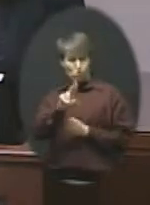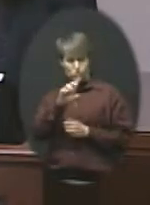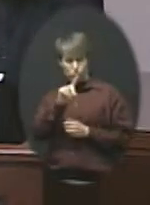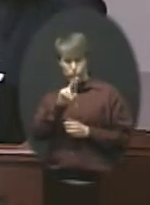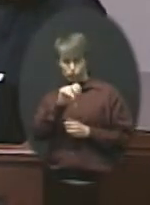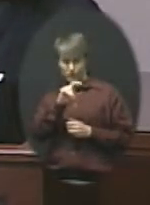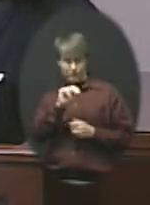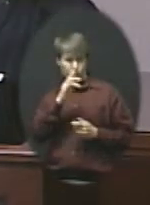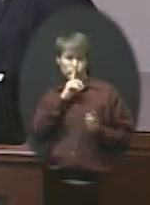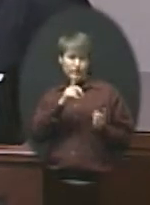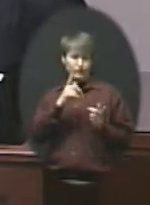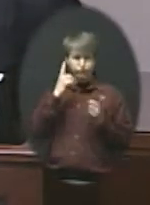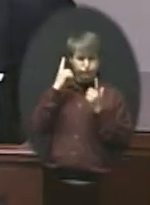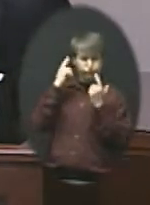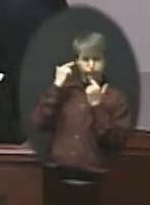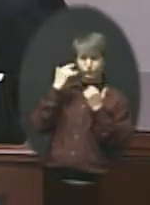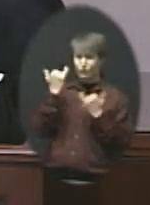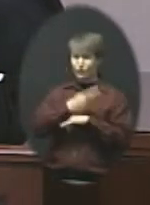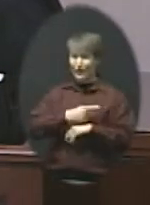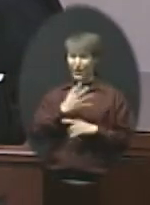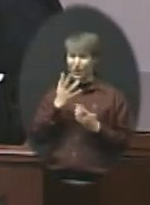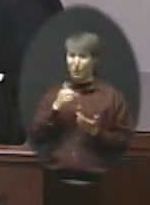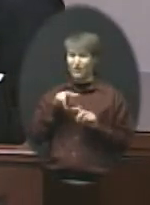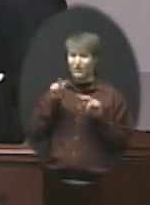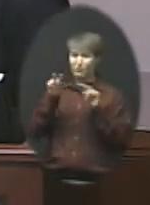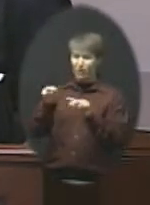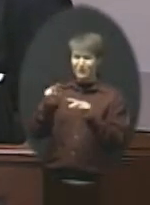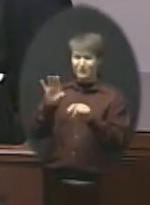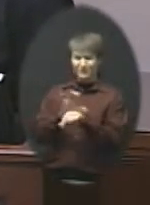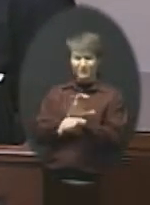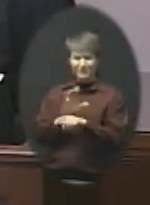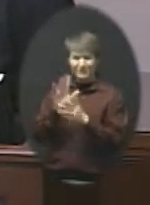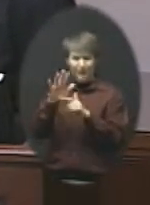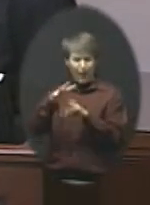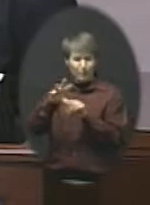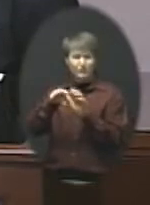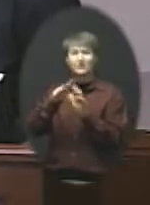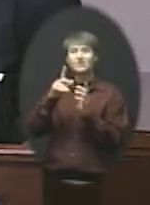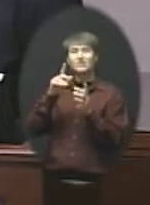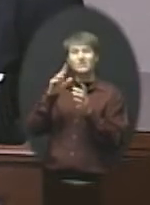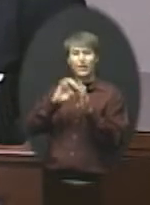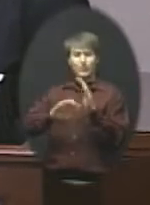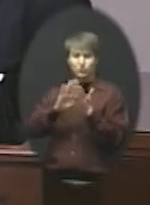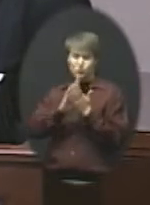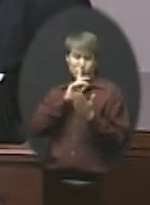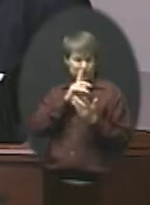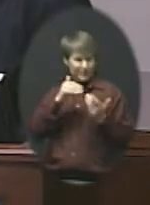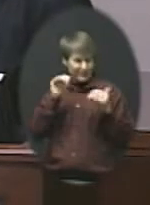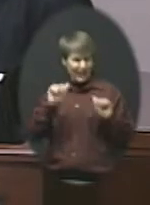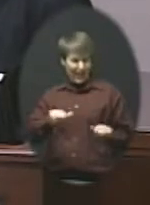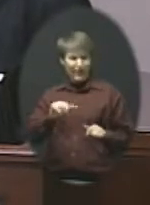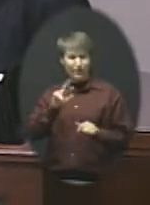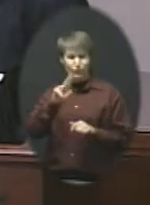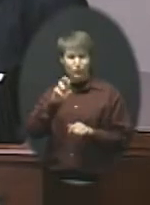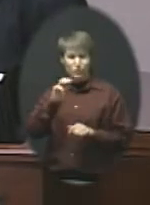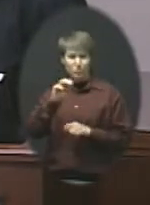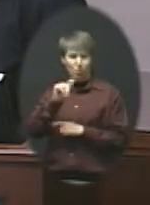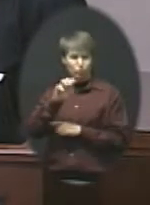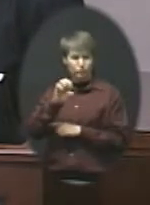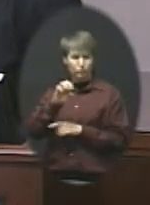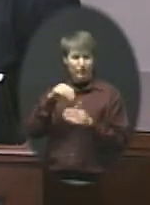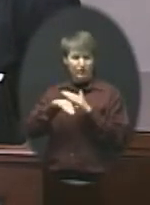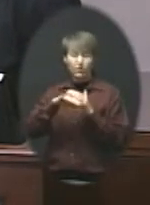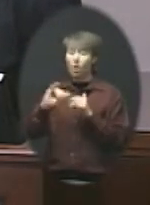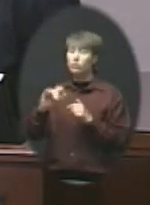anything else to do today and she really want to sit and watch all those cameras at the elementaries. So there's remote access, as well as we will have the ability for the